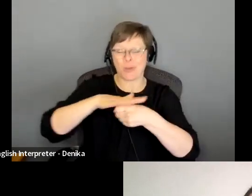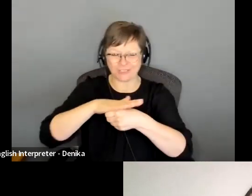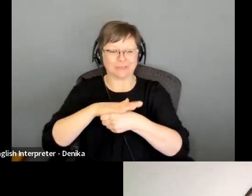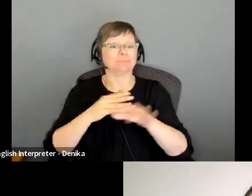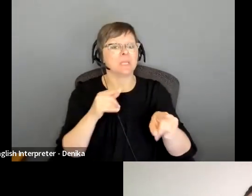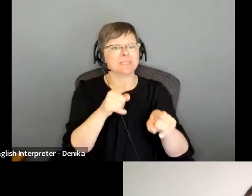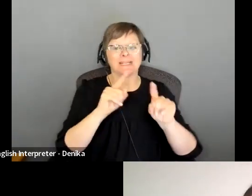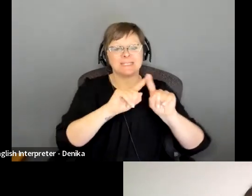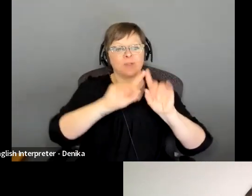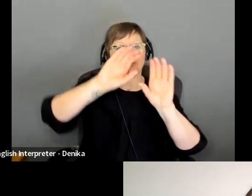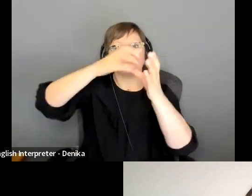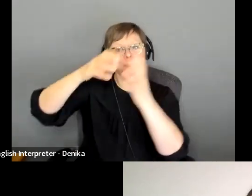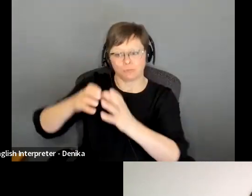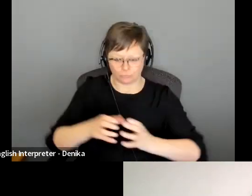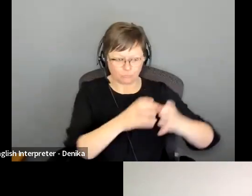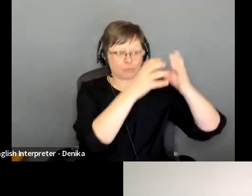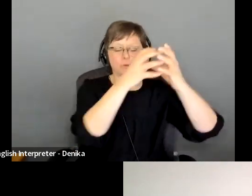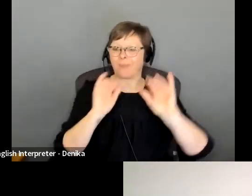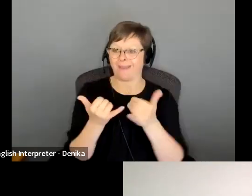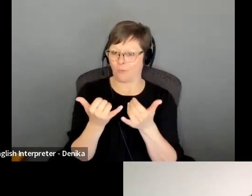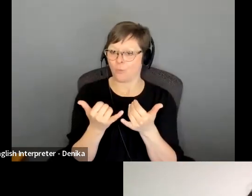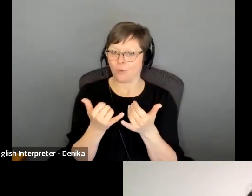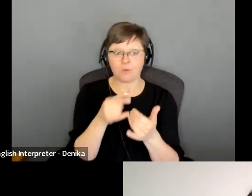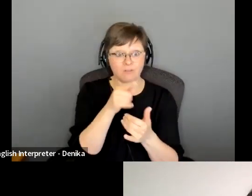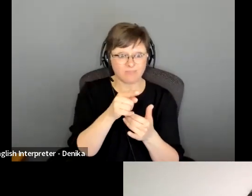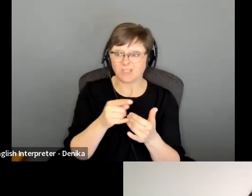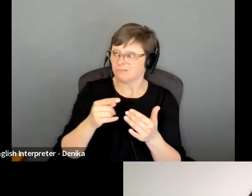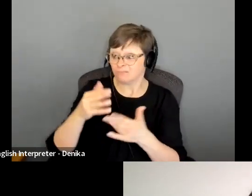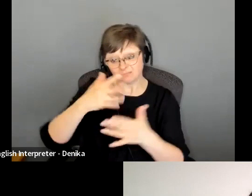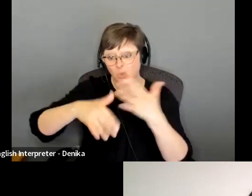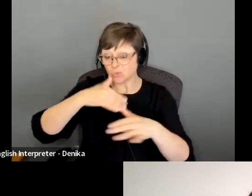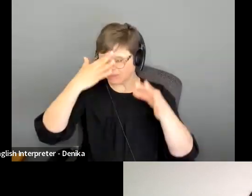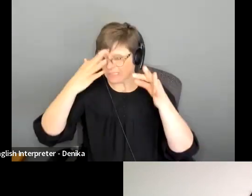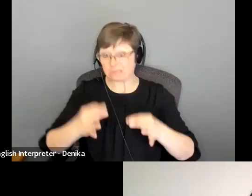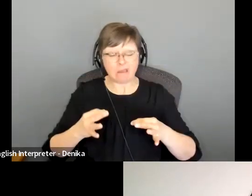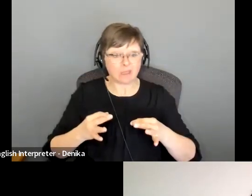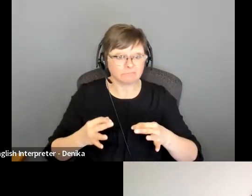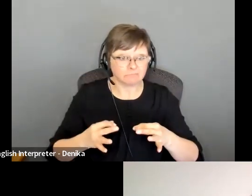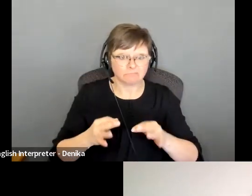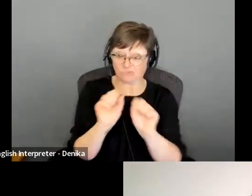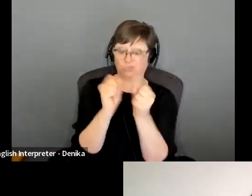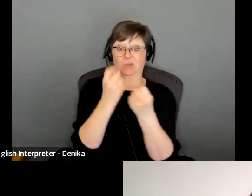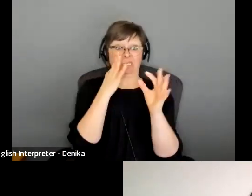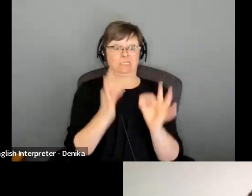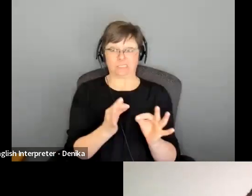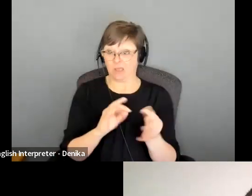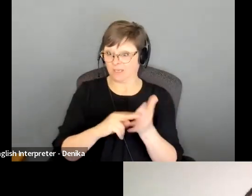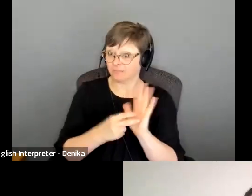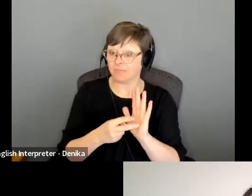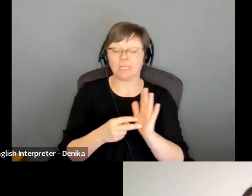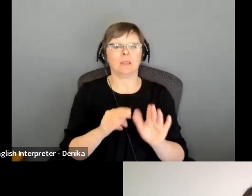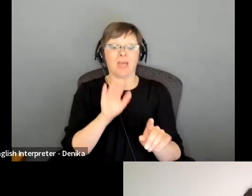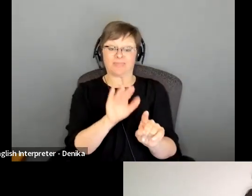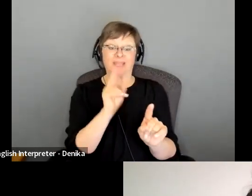categorize or group people. These are socially constructed lines, a concept or perception of something based on the collective